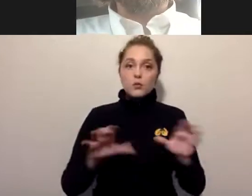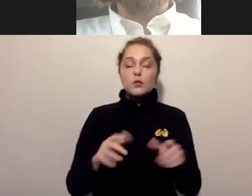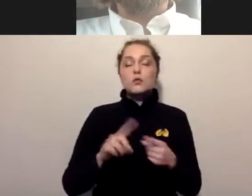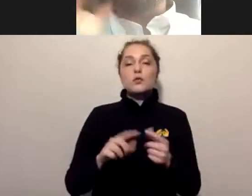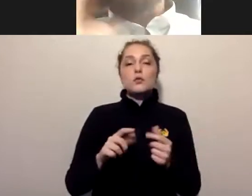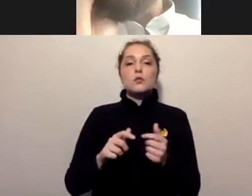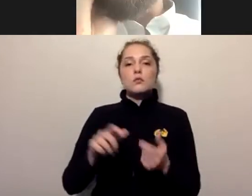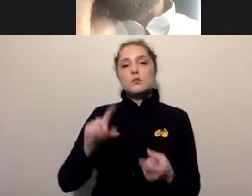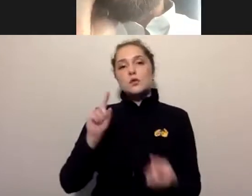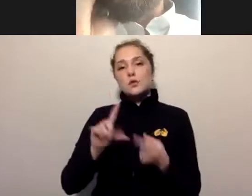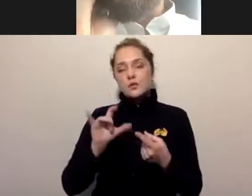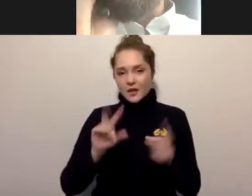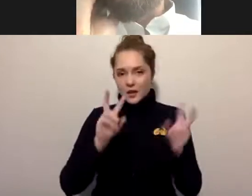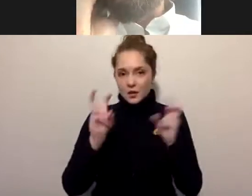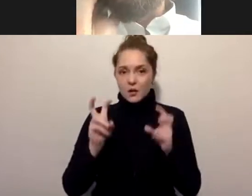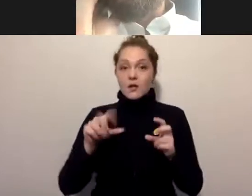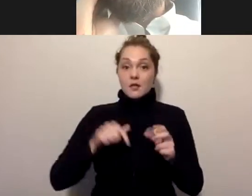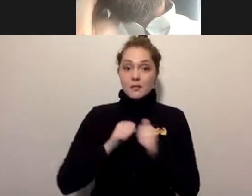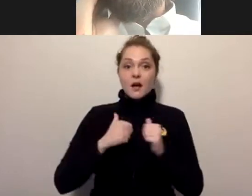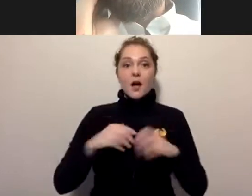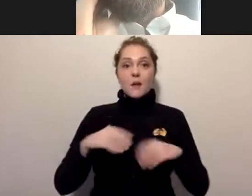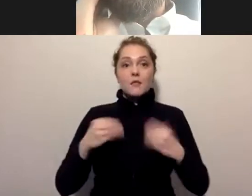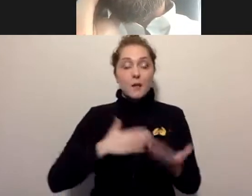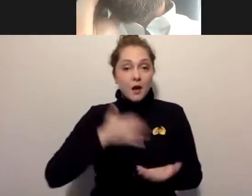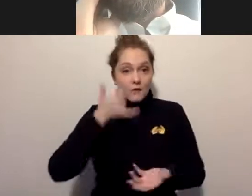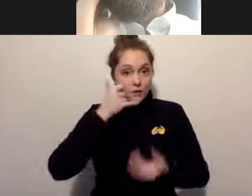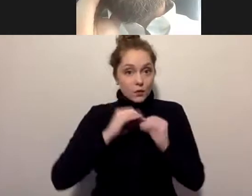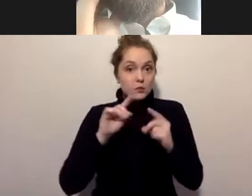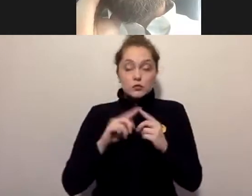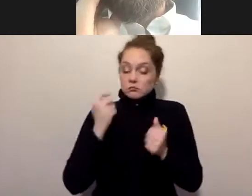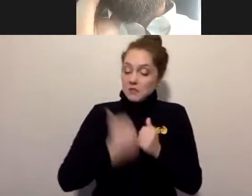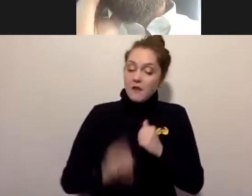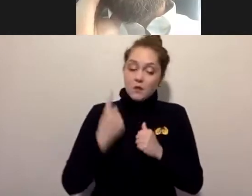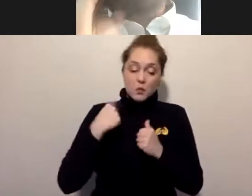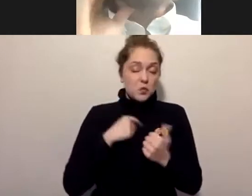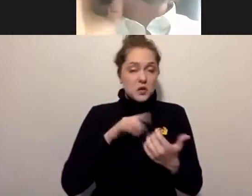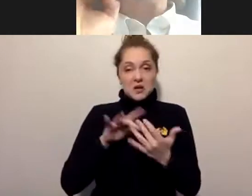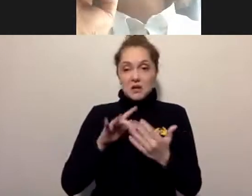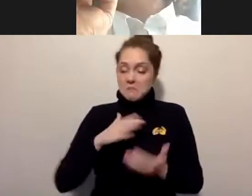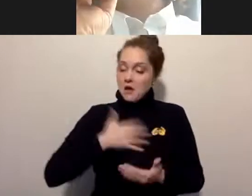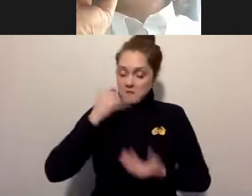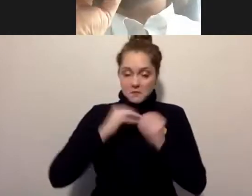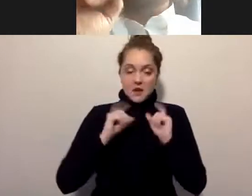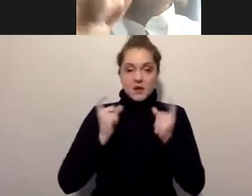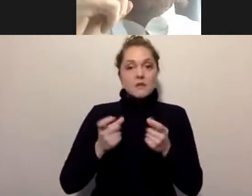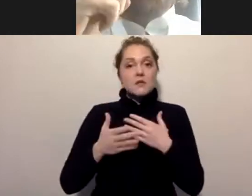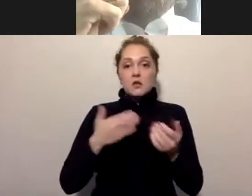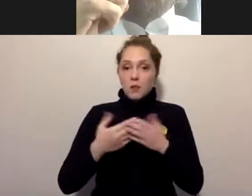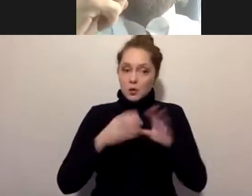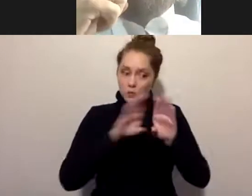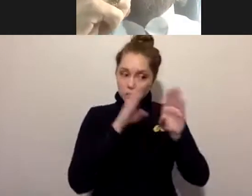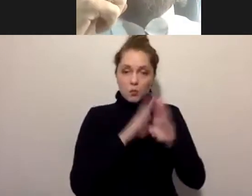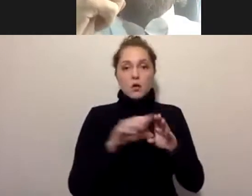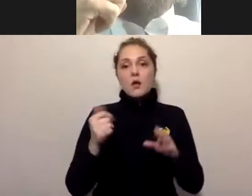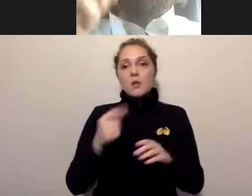is on this campaign, providing my number to every single person that we contact, whether it's on the doors or otherwise, so